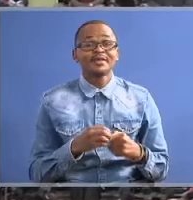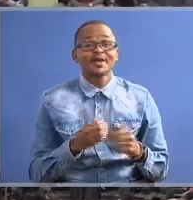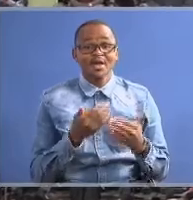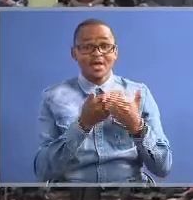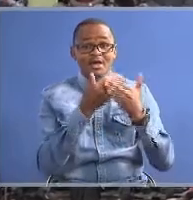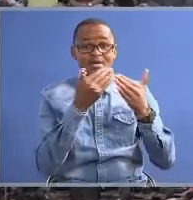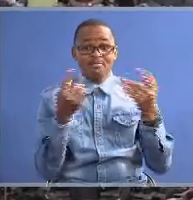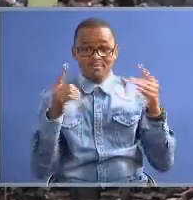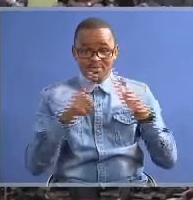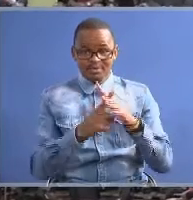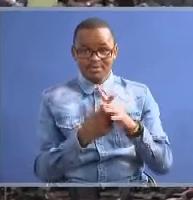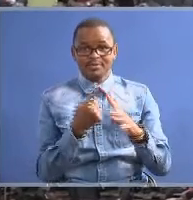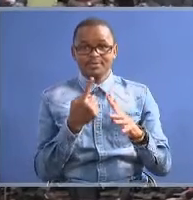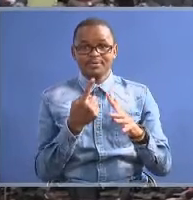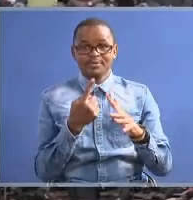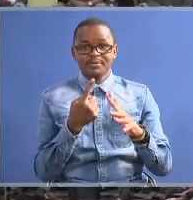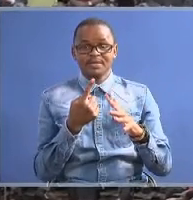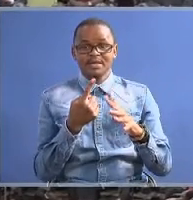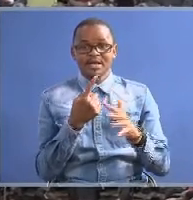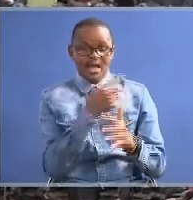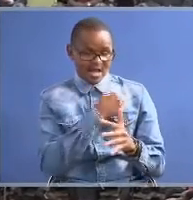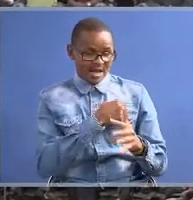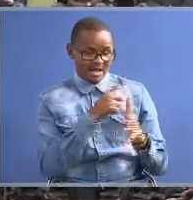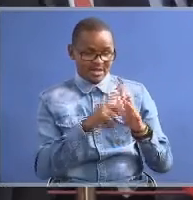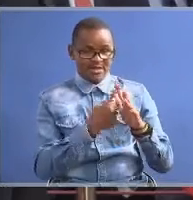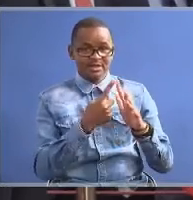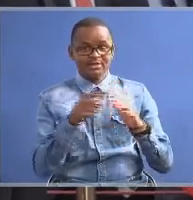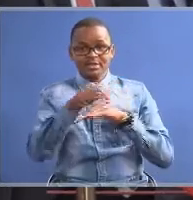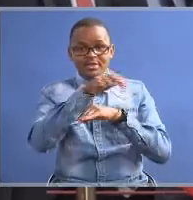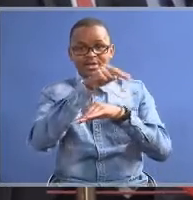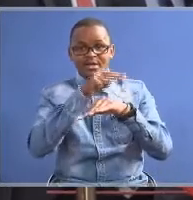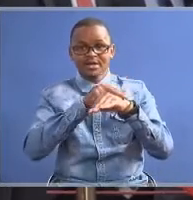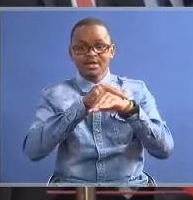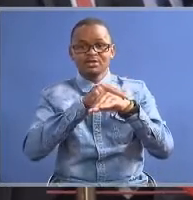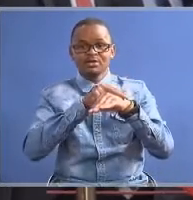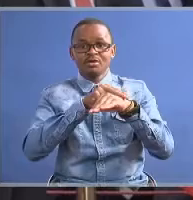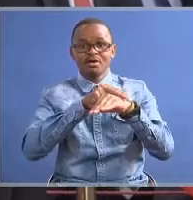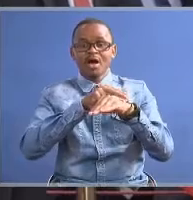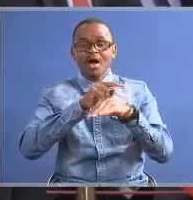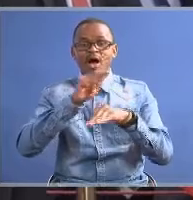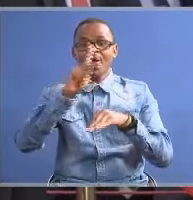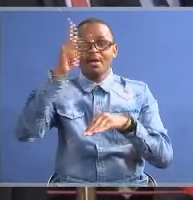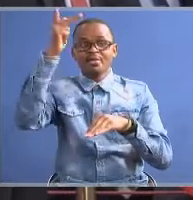Before the event kicked off, delegates had to start with the national anthem.